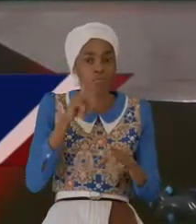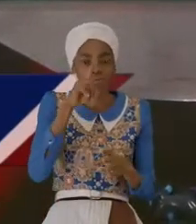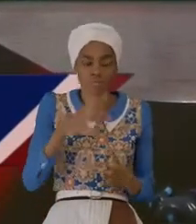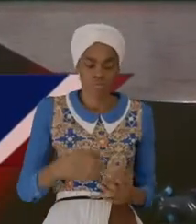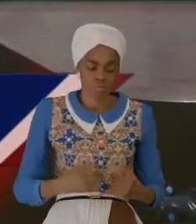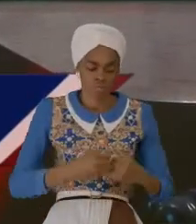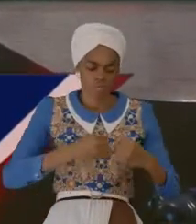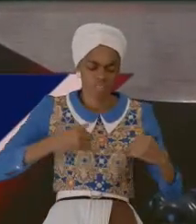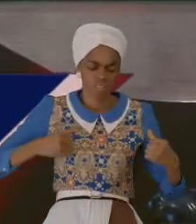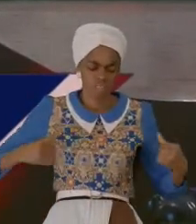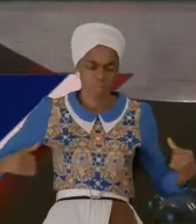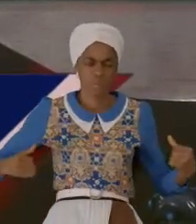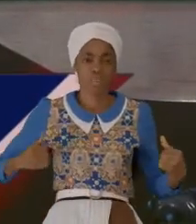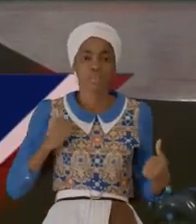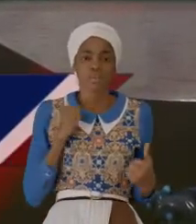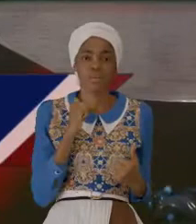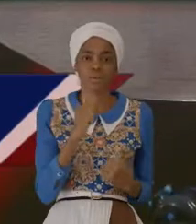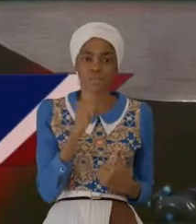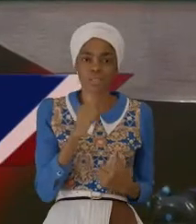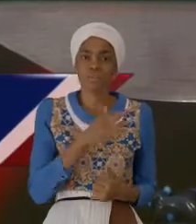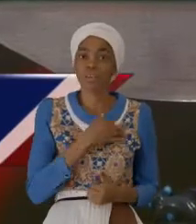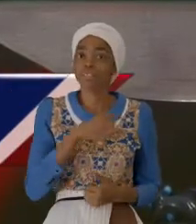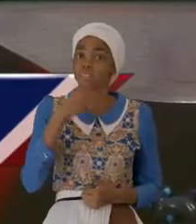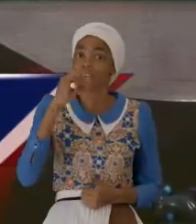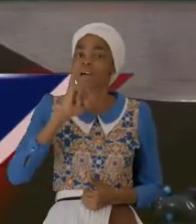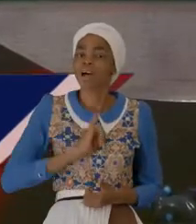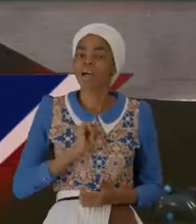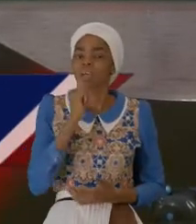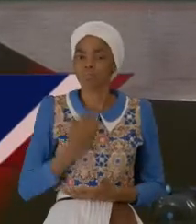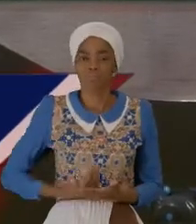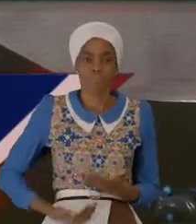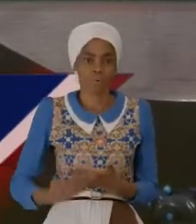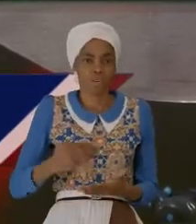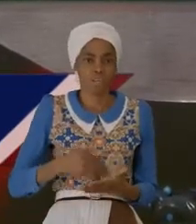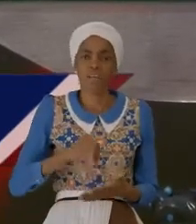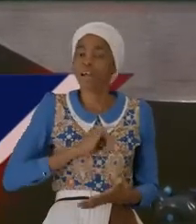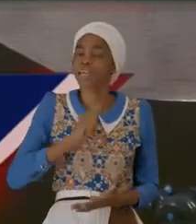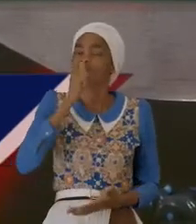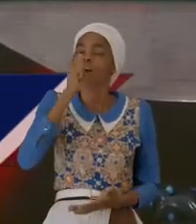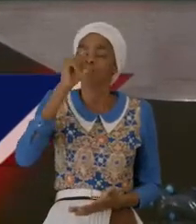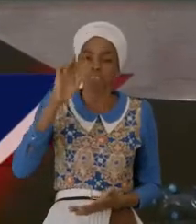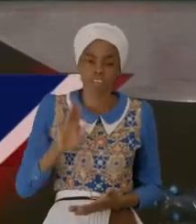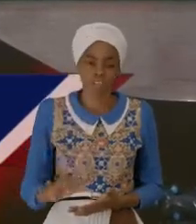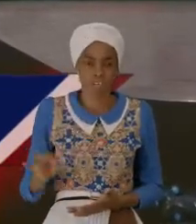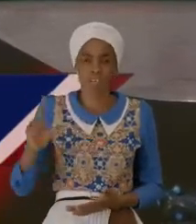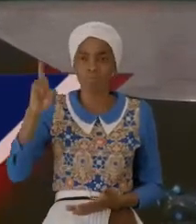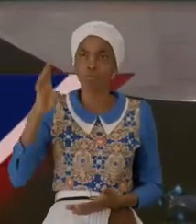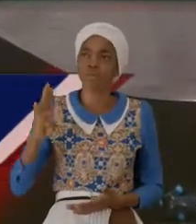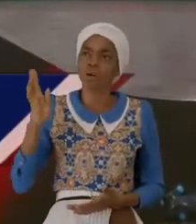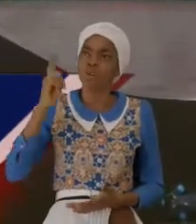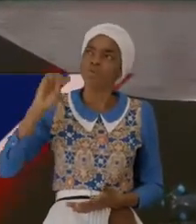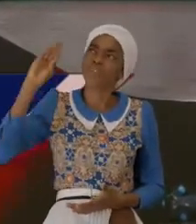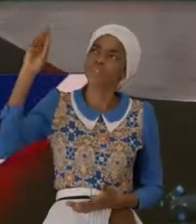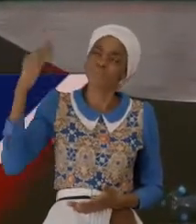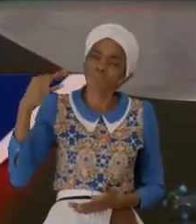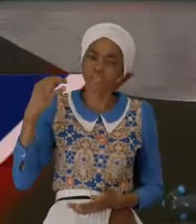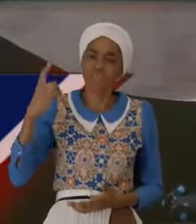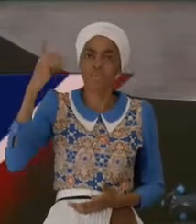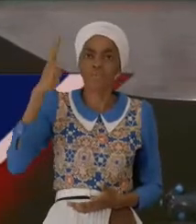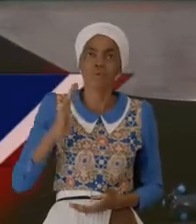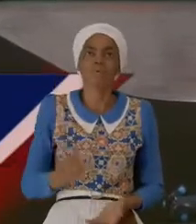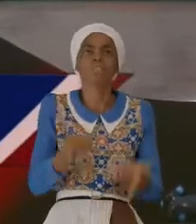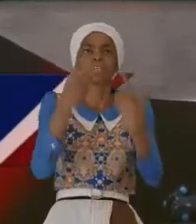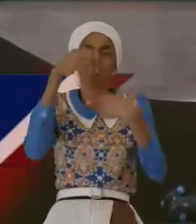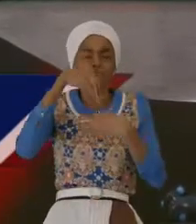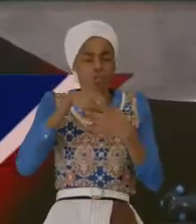out I am born again I am a child of God the grace of God came into